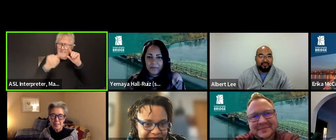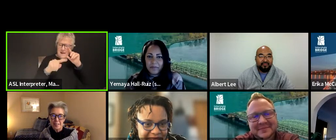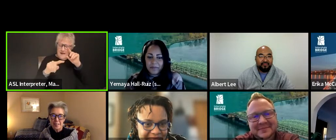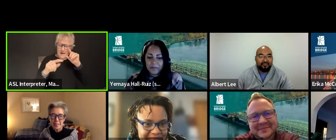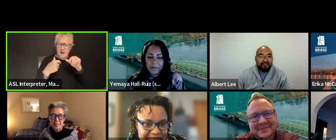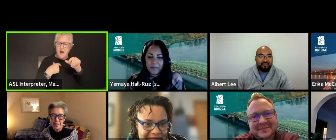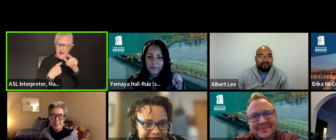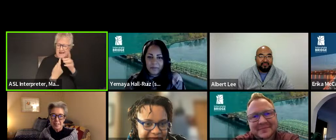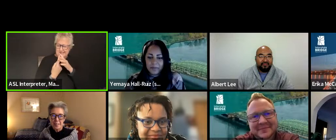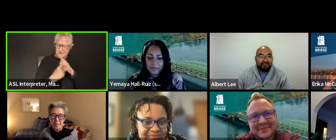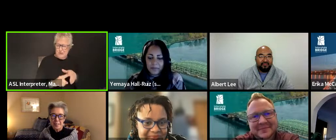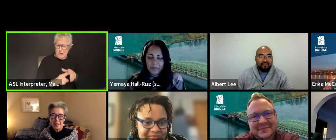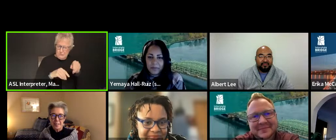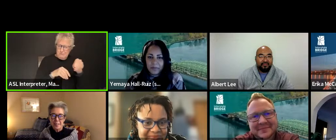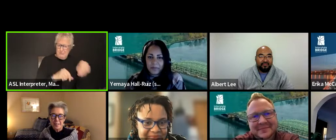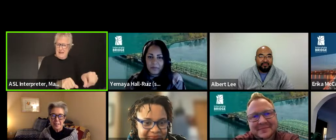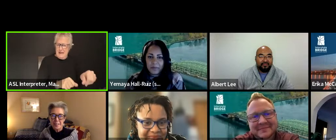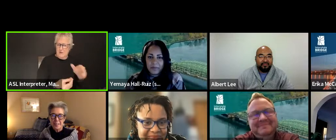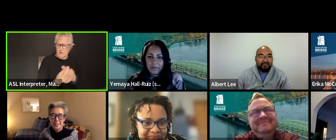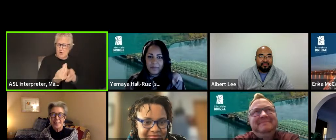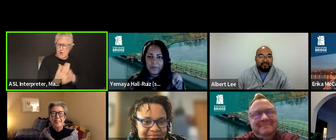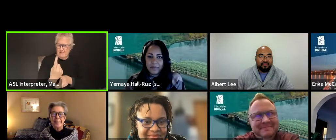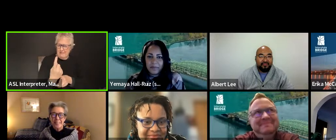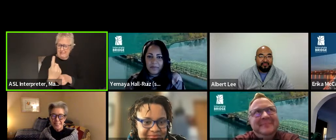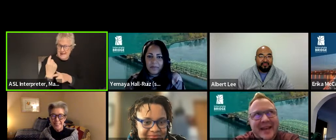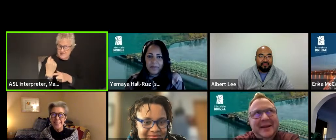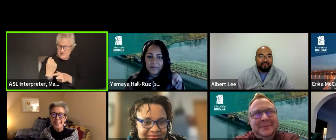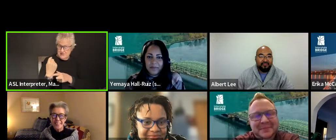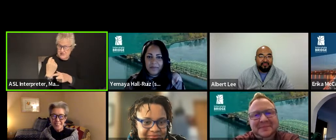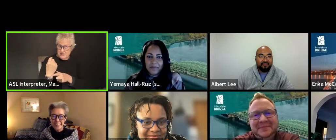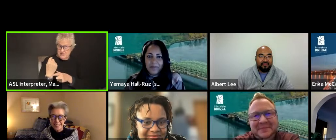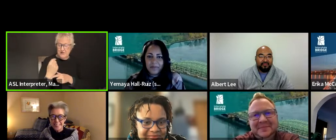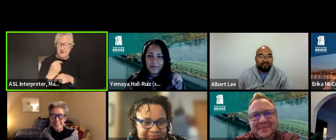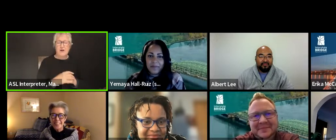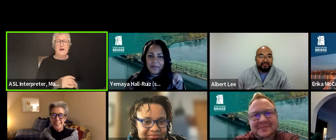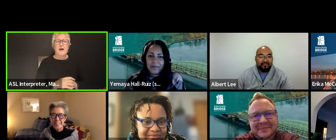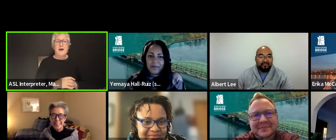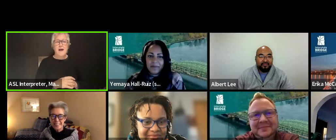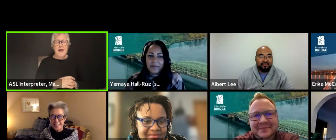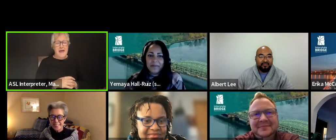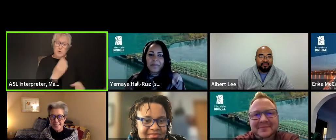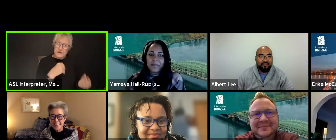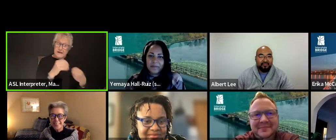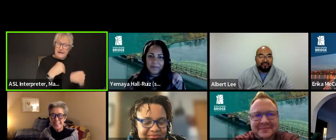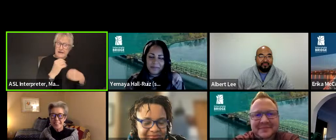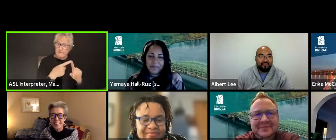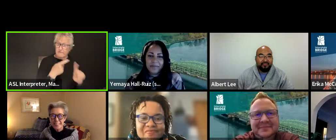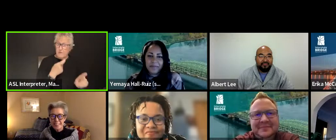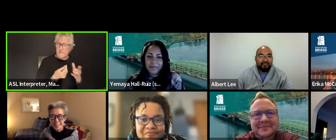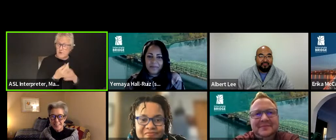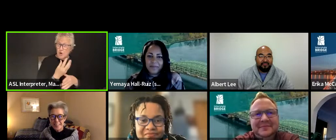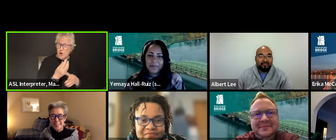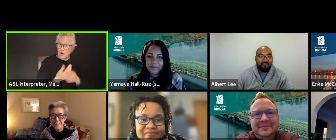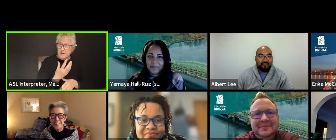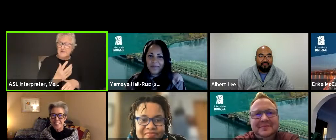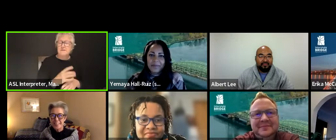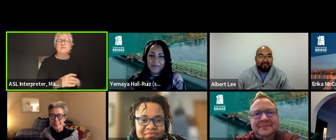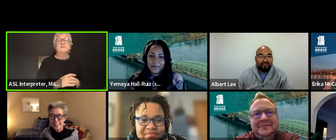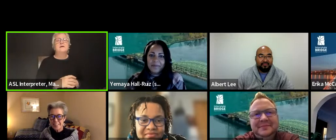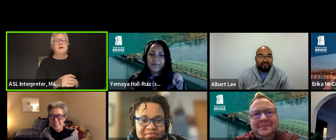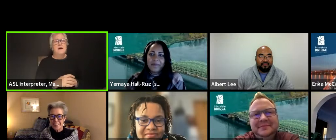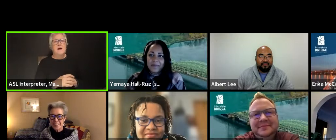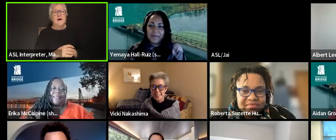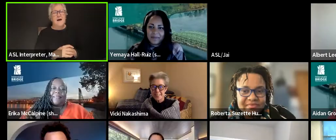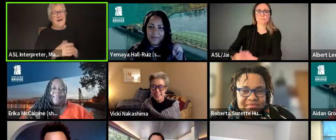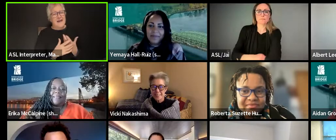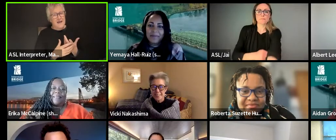out and buy food and I don't eat it. So I end up throwing away a lot of food. So I am stopping buying food that I won't